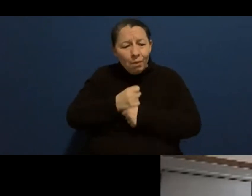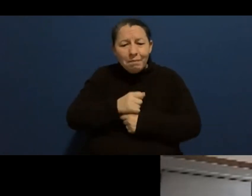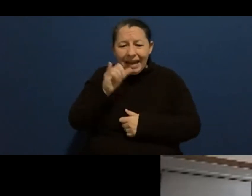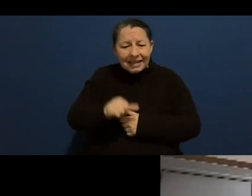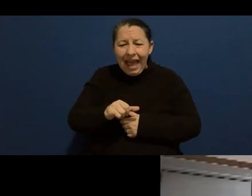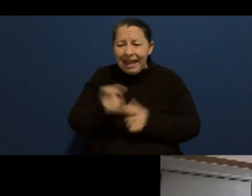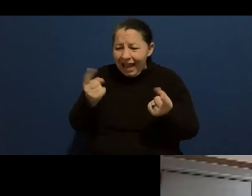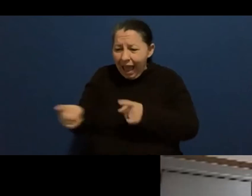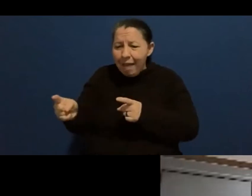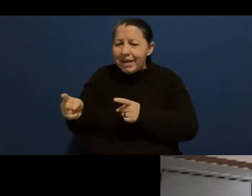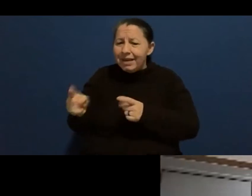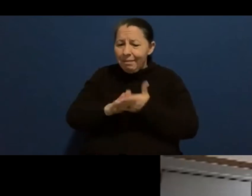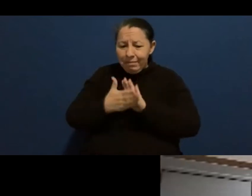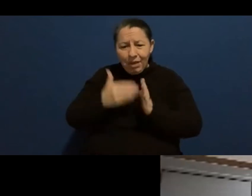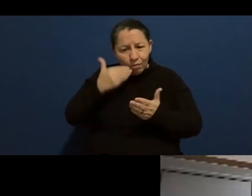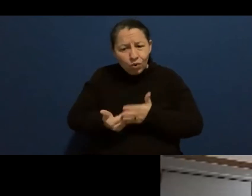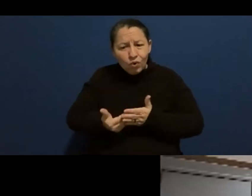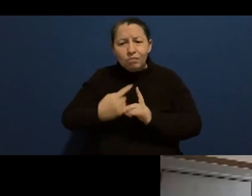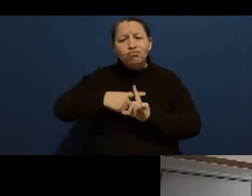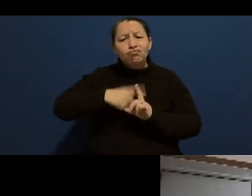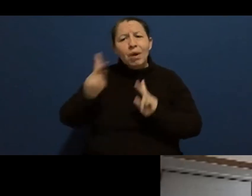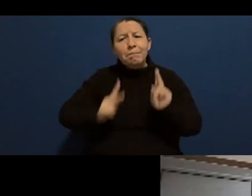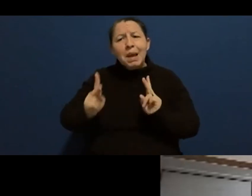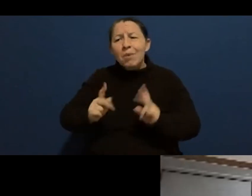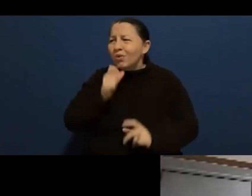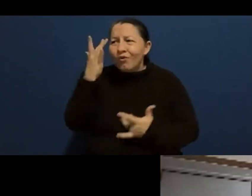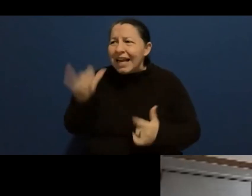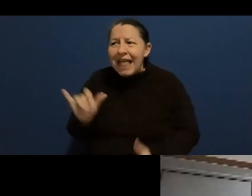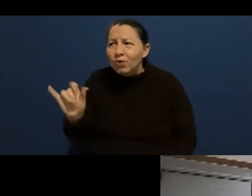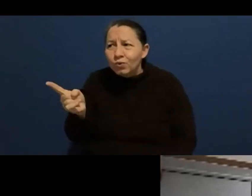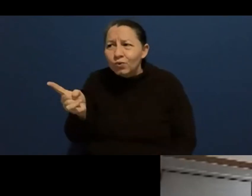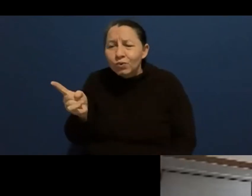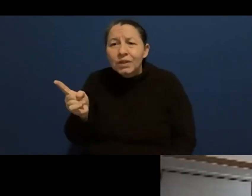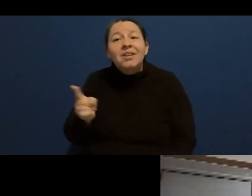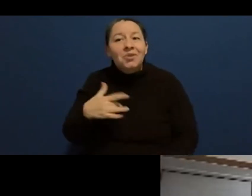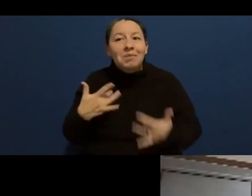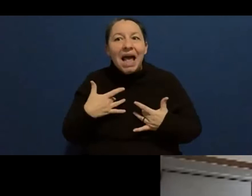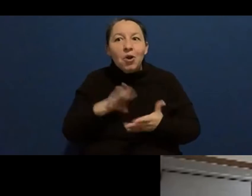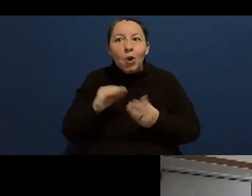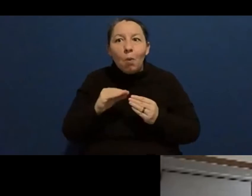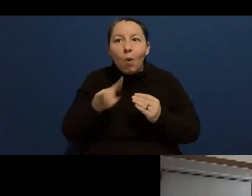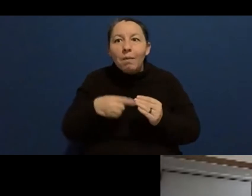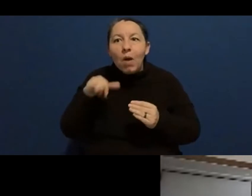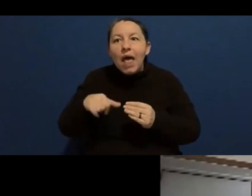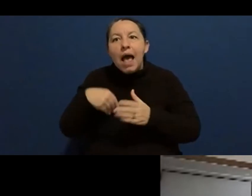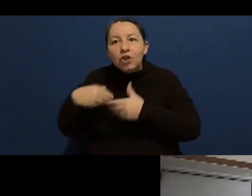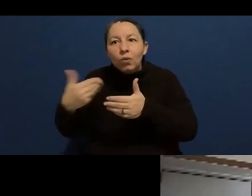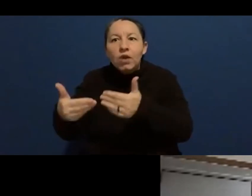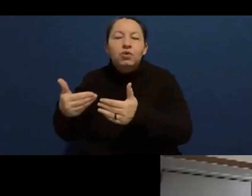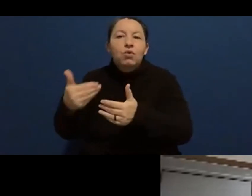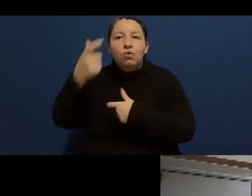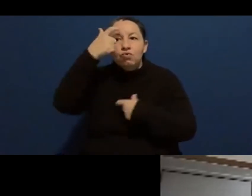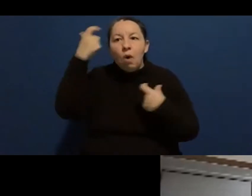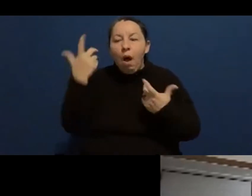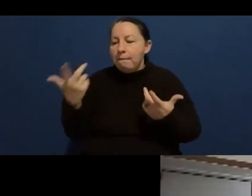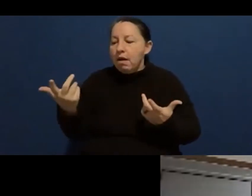that either. And so I'm excited to learn more about intergenerational trauma in Alaska specifically, but